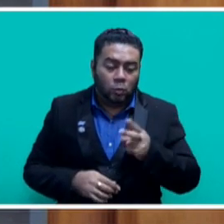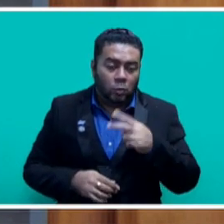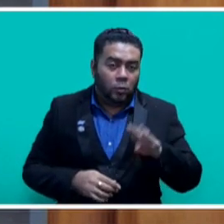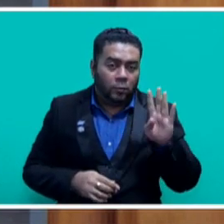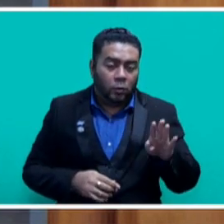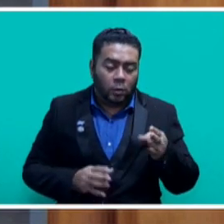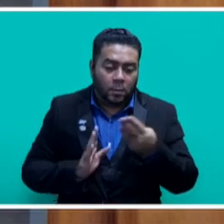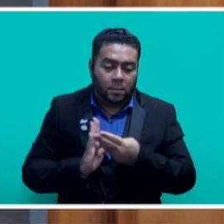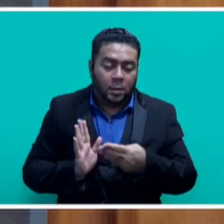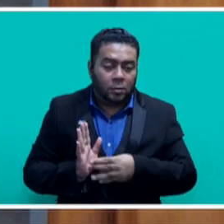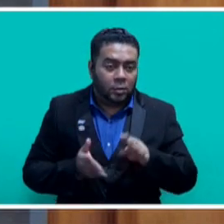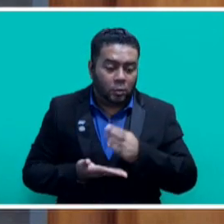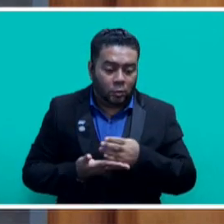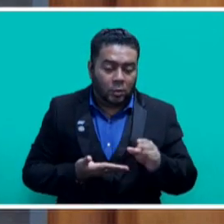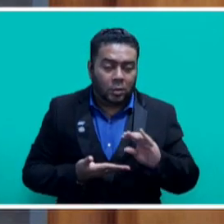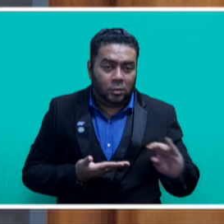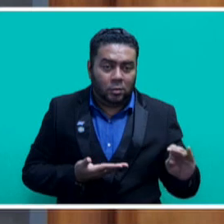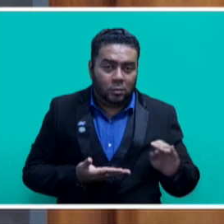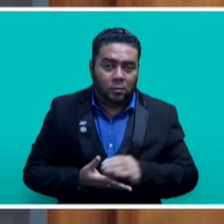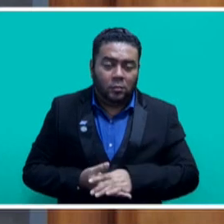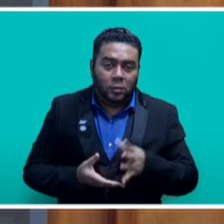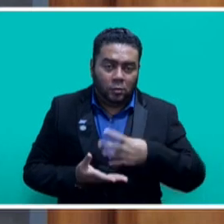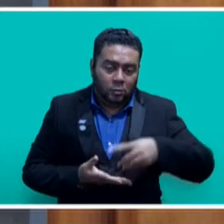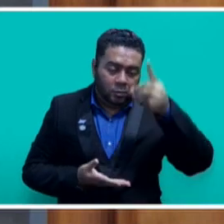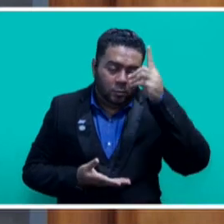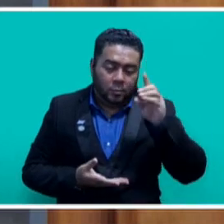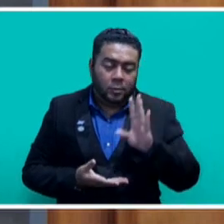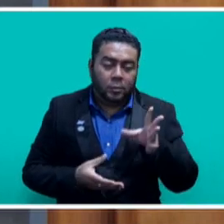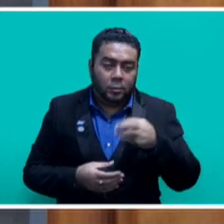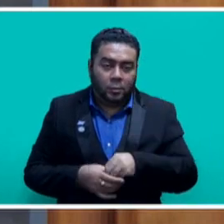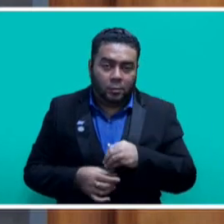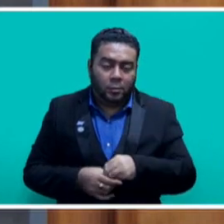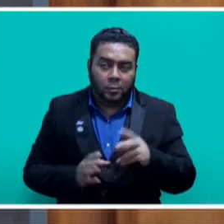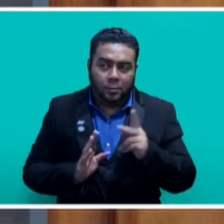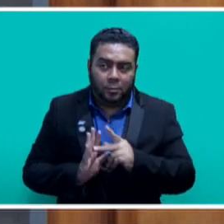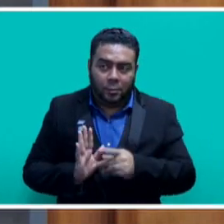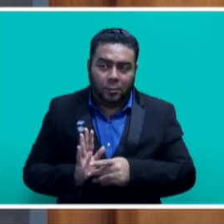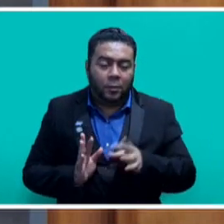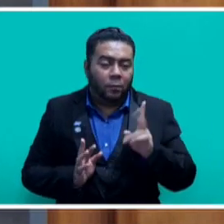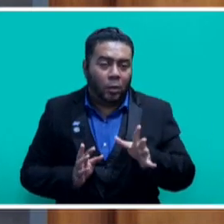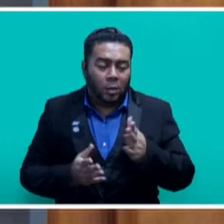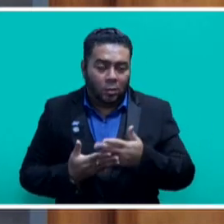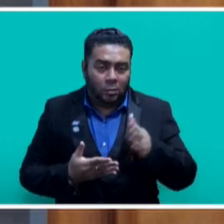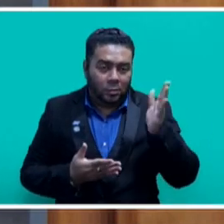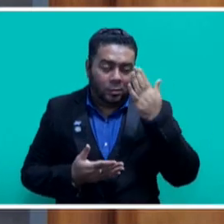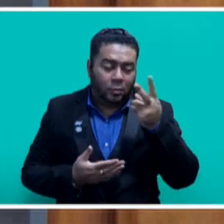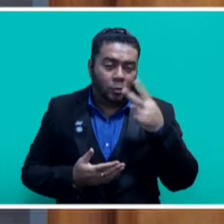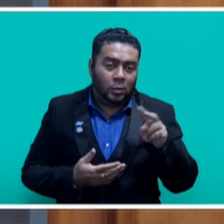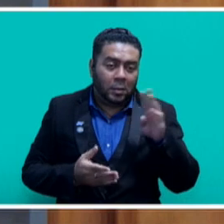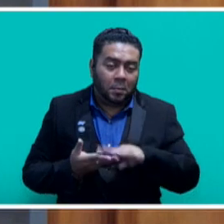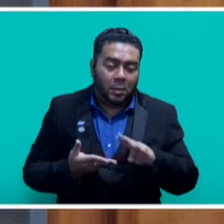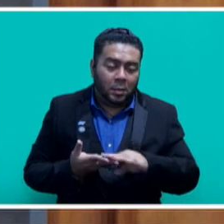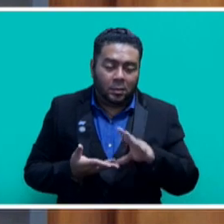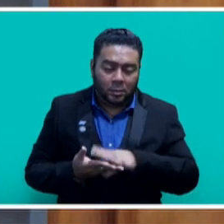2023-2024 budgetary allocation for the education sector indeed include a provision for the outstanding grant of $20